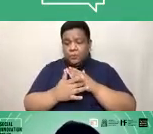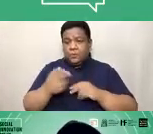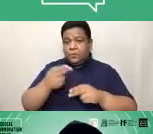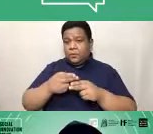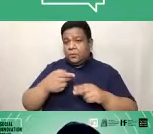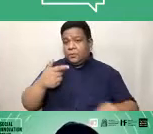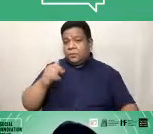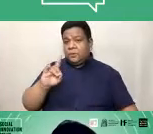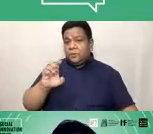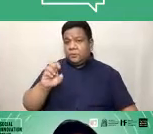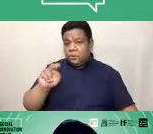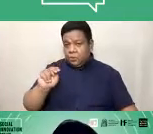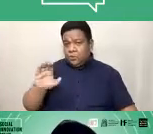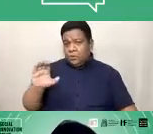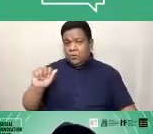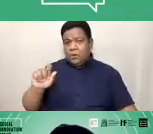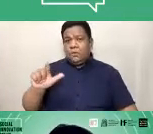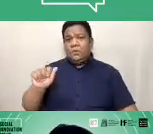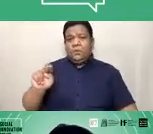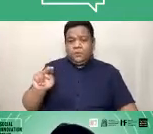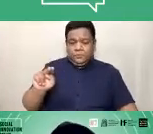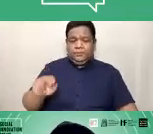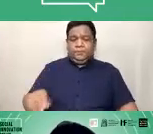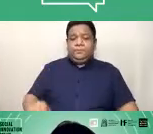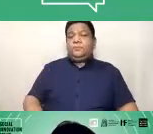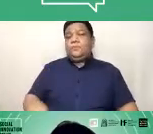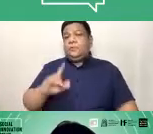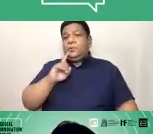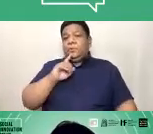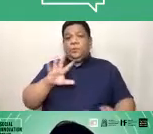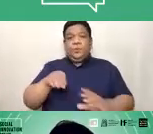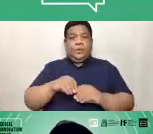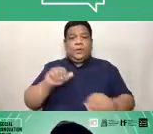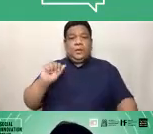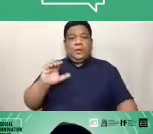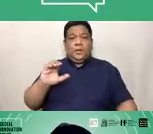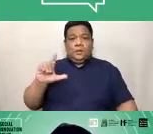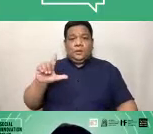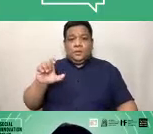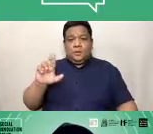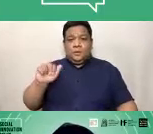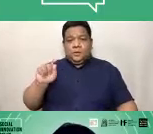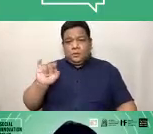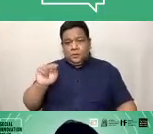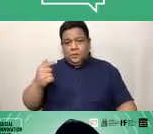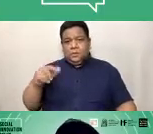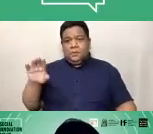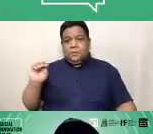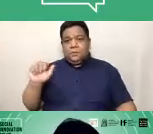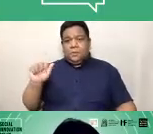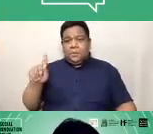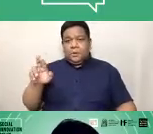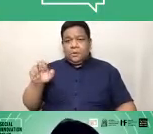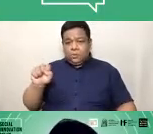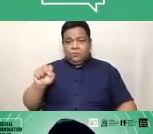solutions architect as well as an industrial designer. And as part of Accelerating Makers, our goal is to introduce